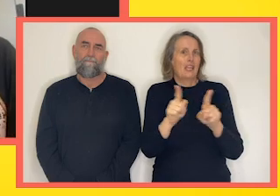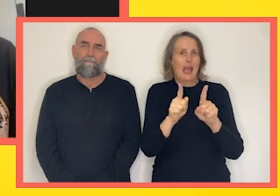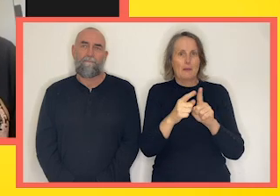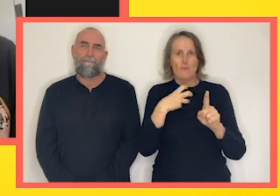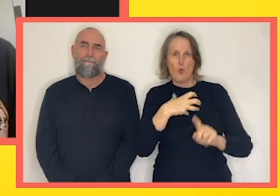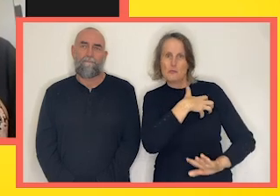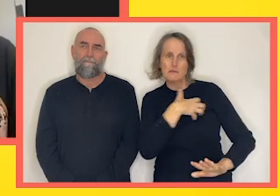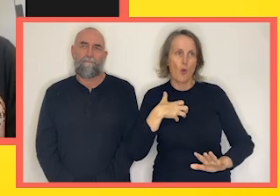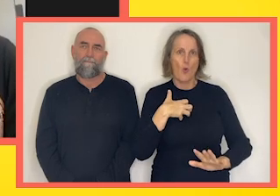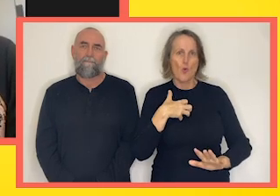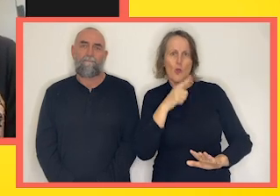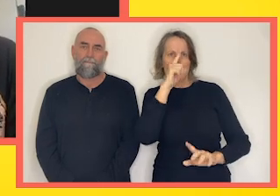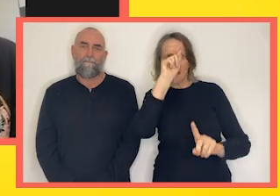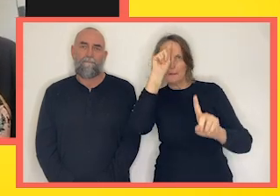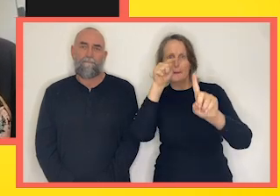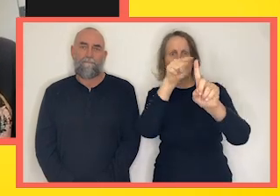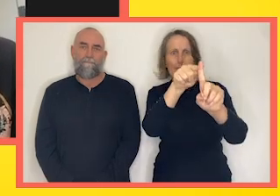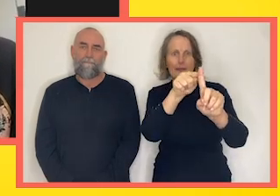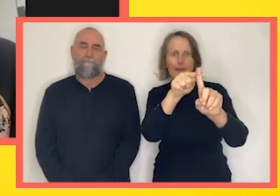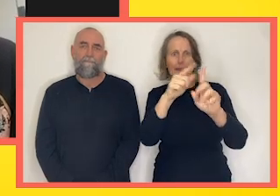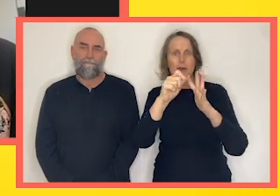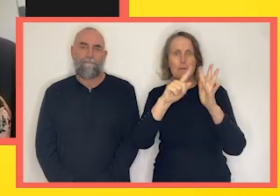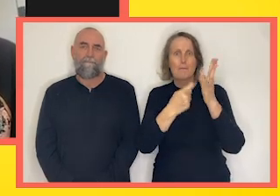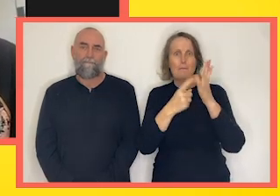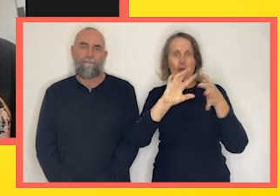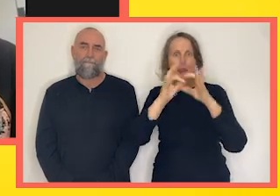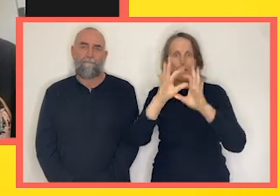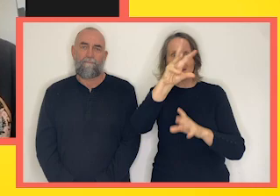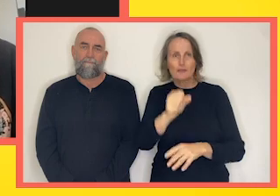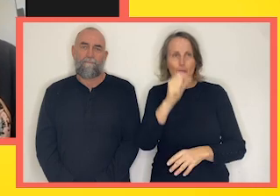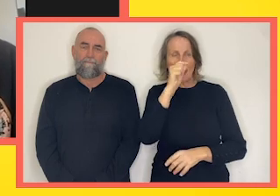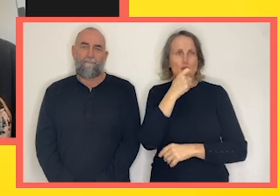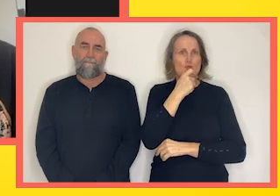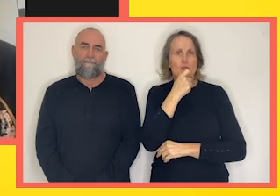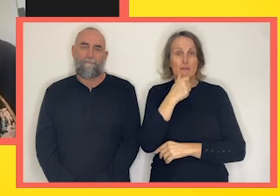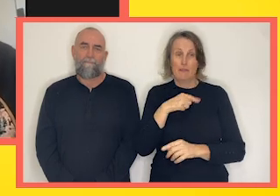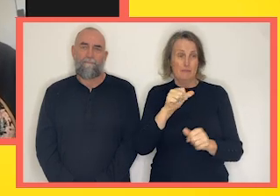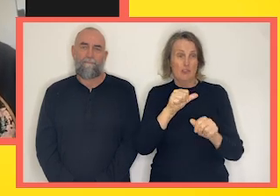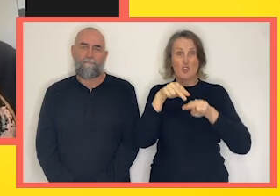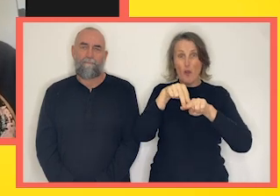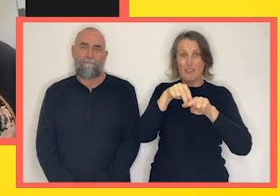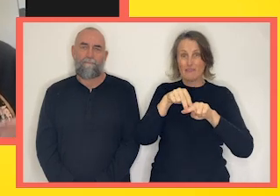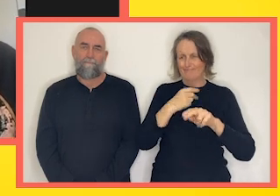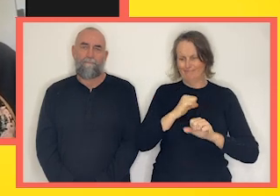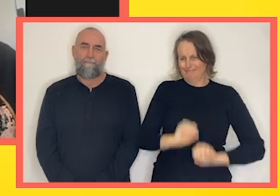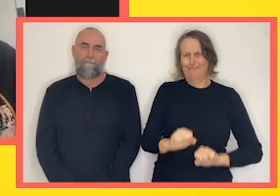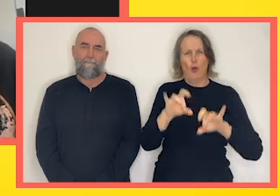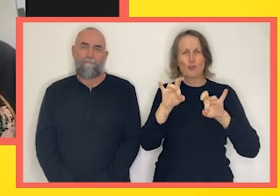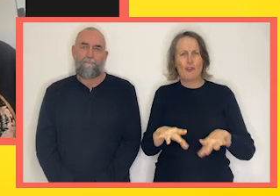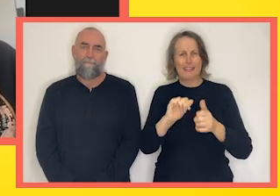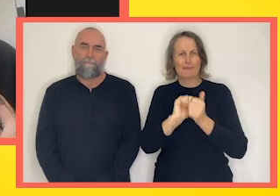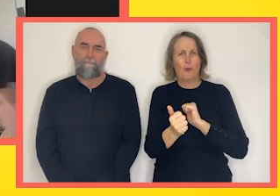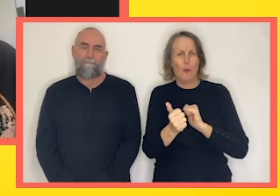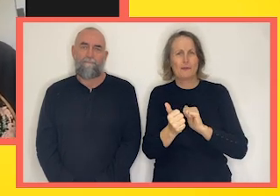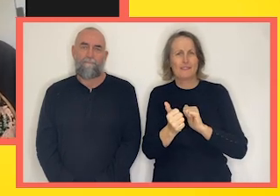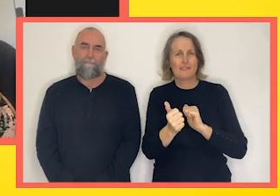drive and inspiration. And yeah, I think it's definitely time. It's an iconic sport, like an Australian iconic